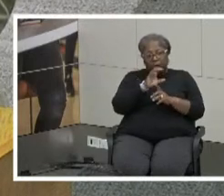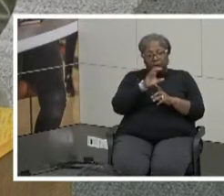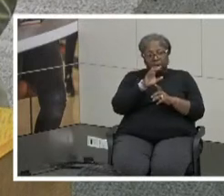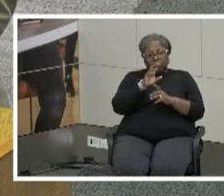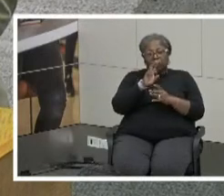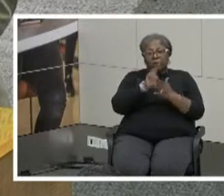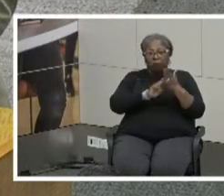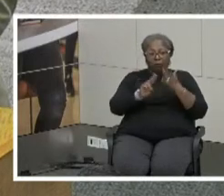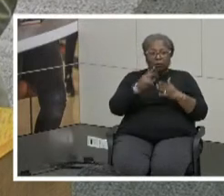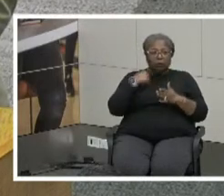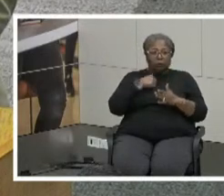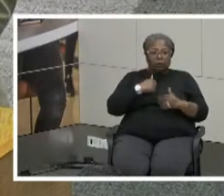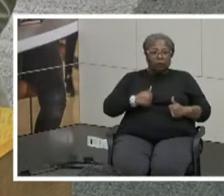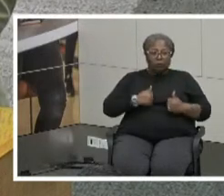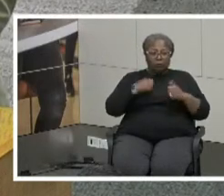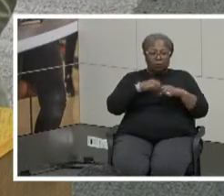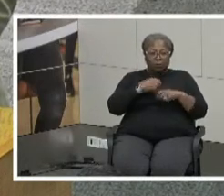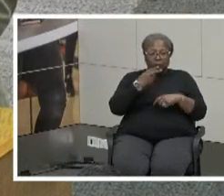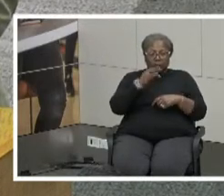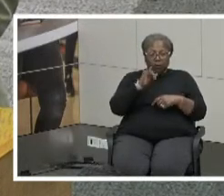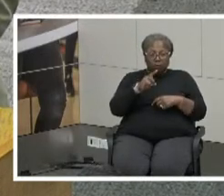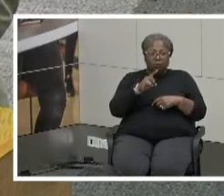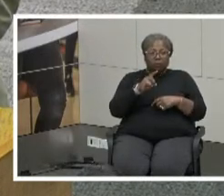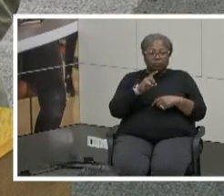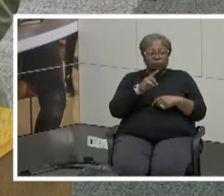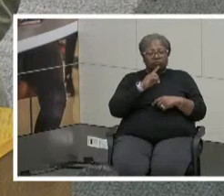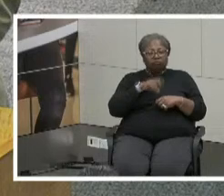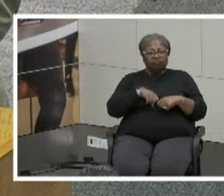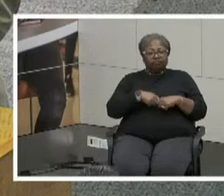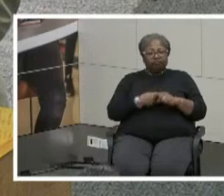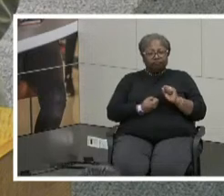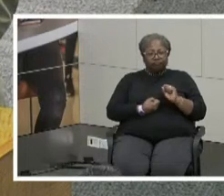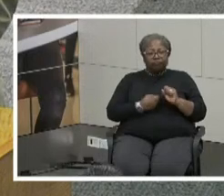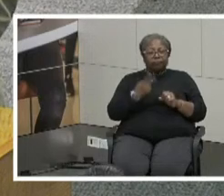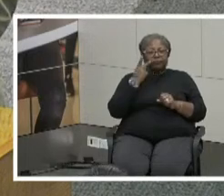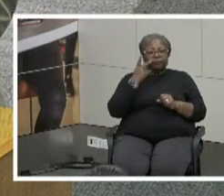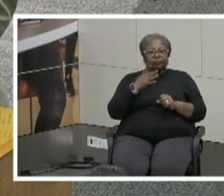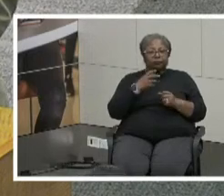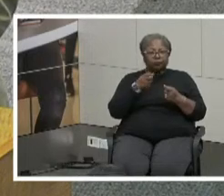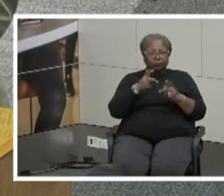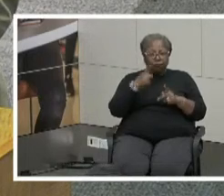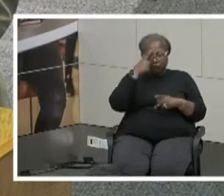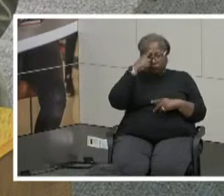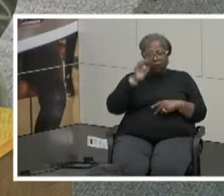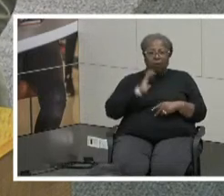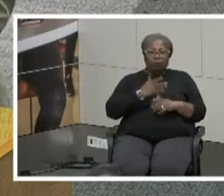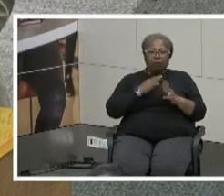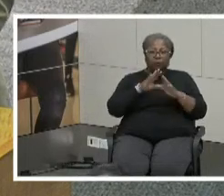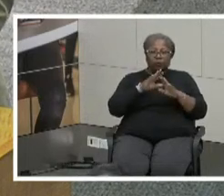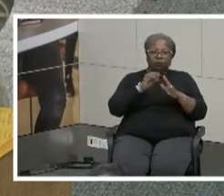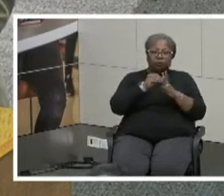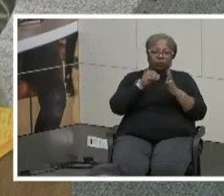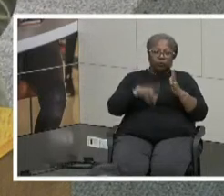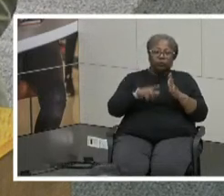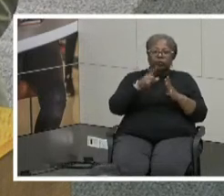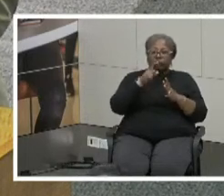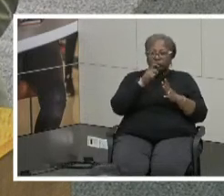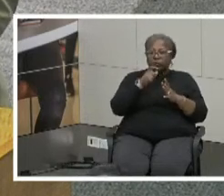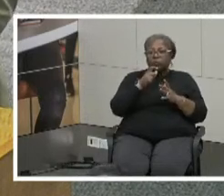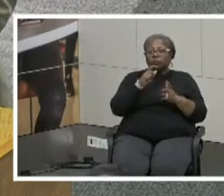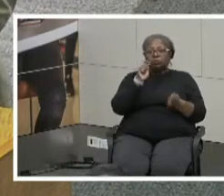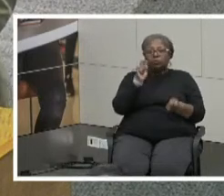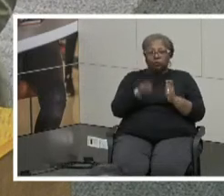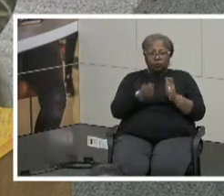Universe we are living in HISD it breaks my heart to see the opportunity for our students diminish and their creativity